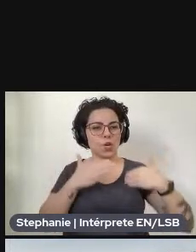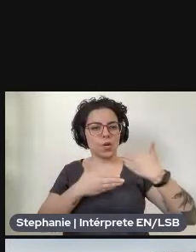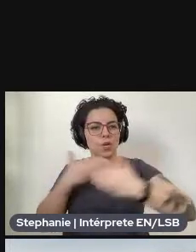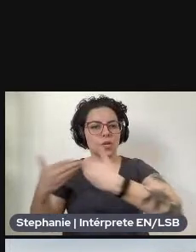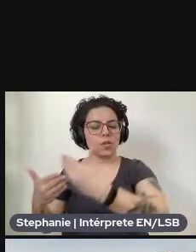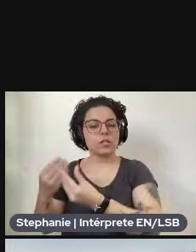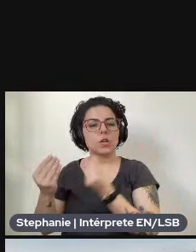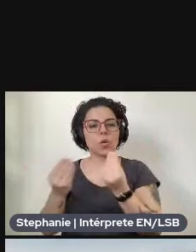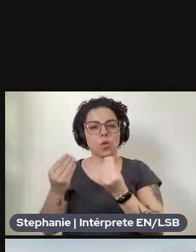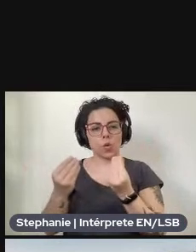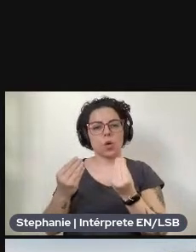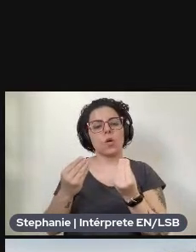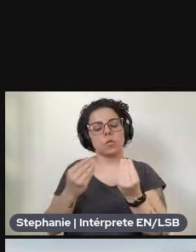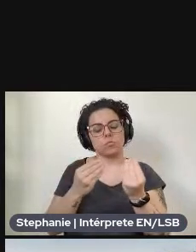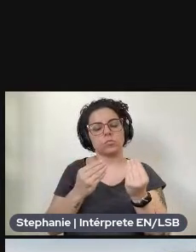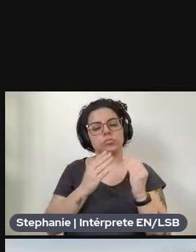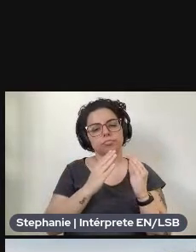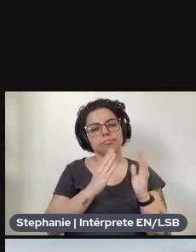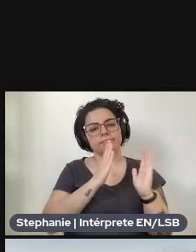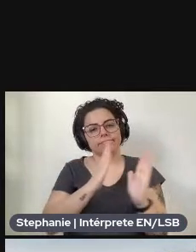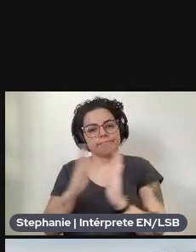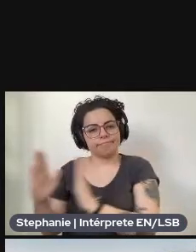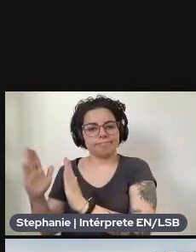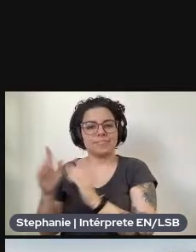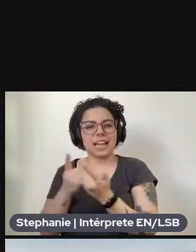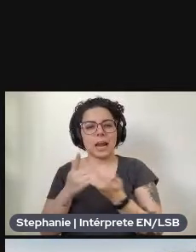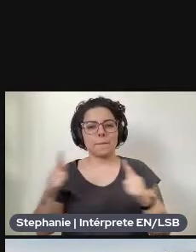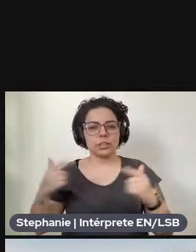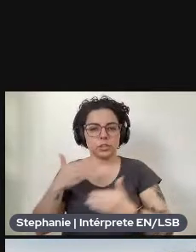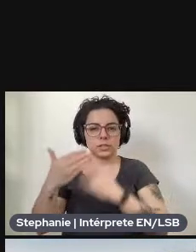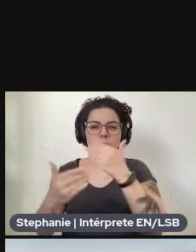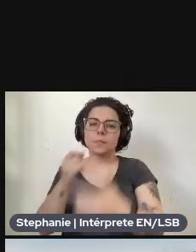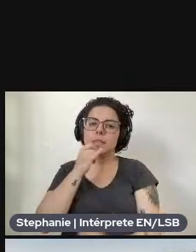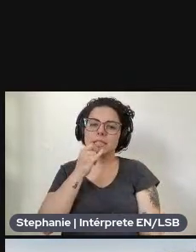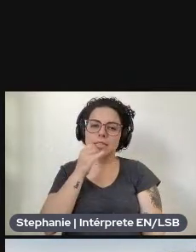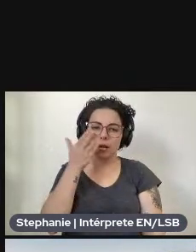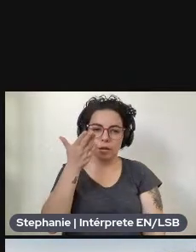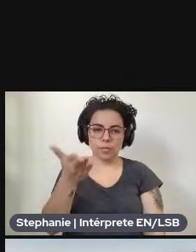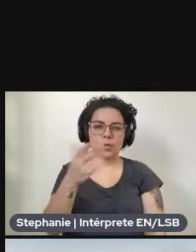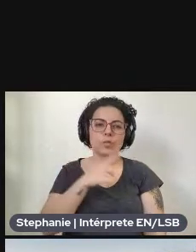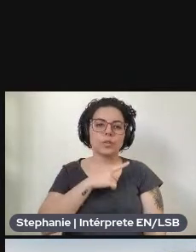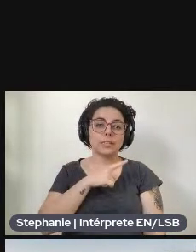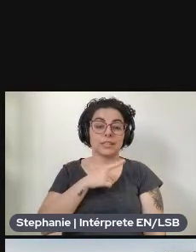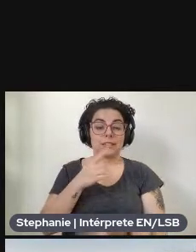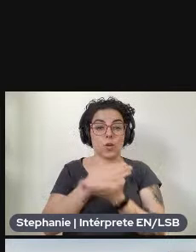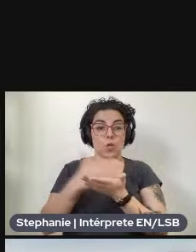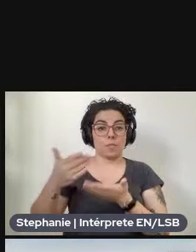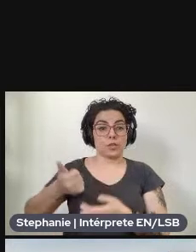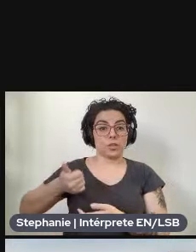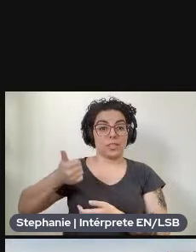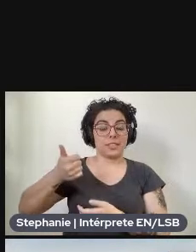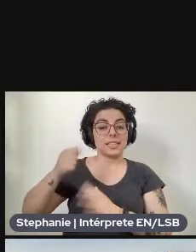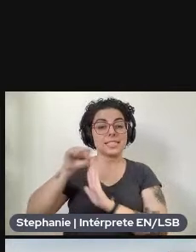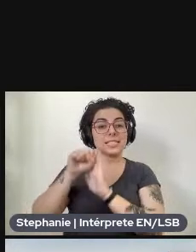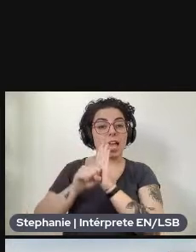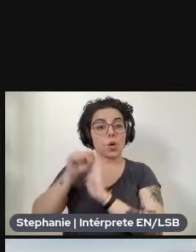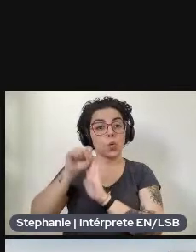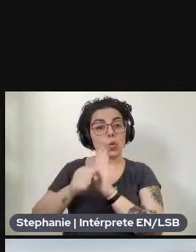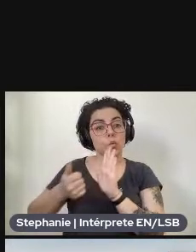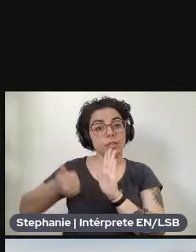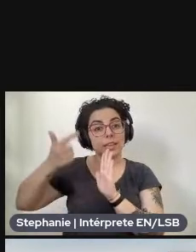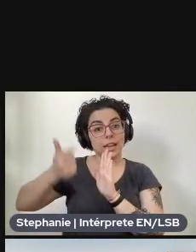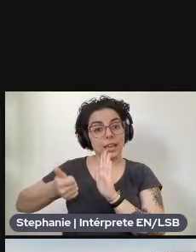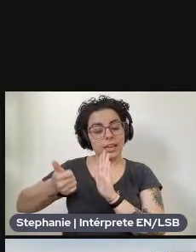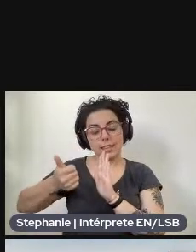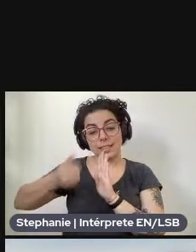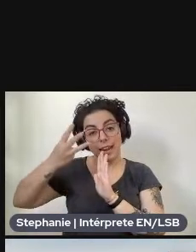of grammaticalization. So as you can see here, and so it starts in the 13th century of Spanish, we end in the 20th century,